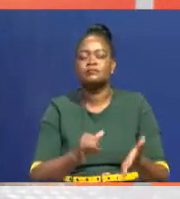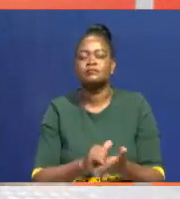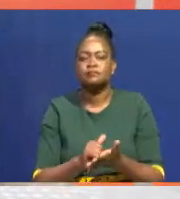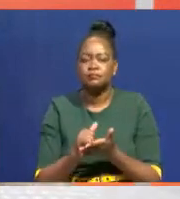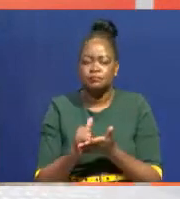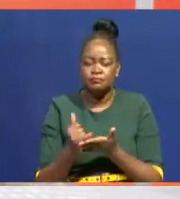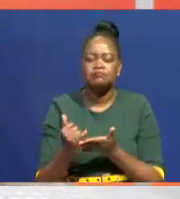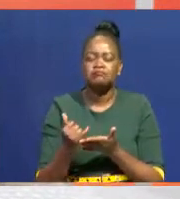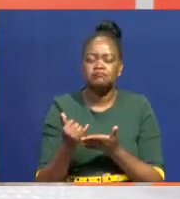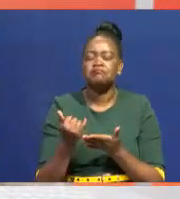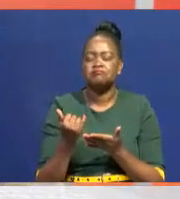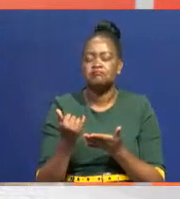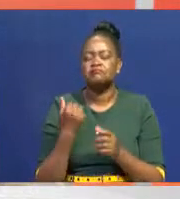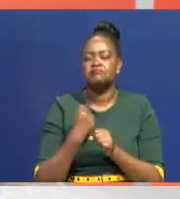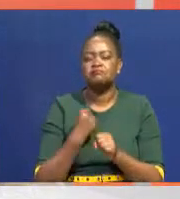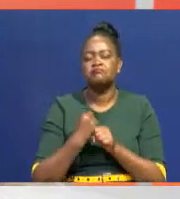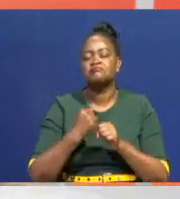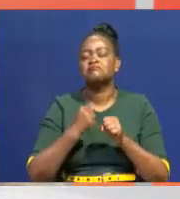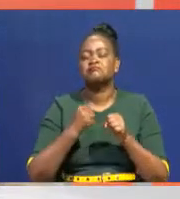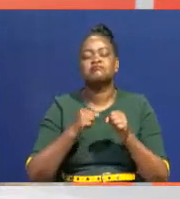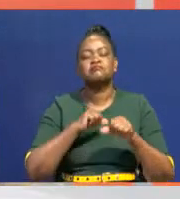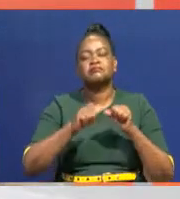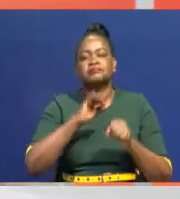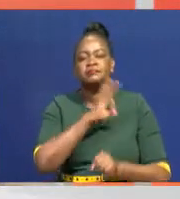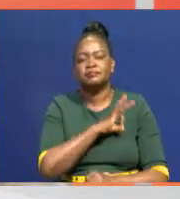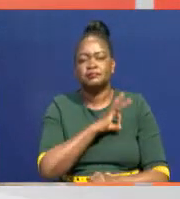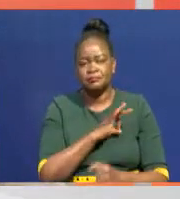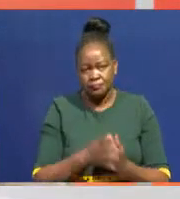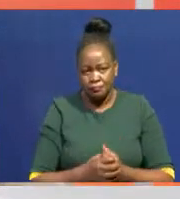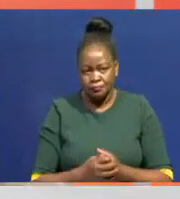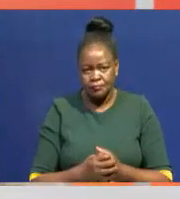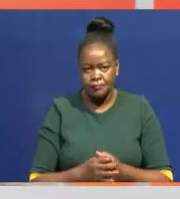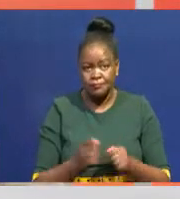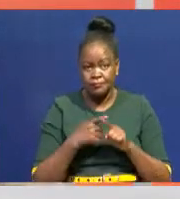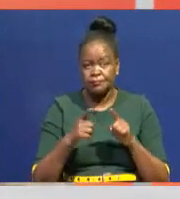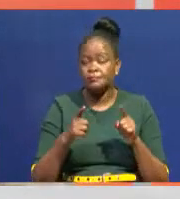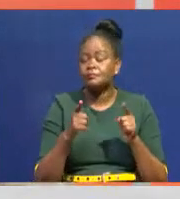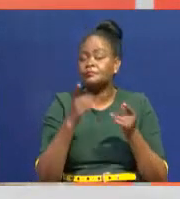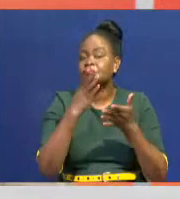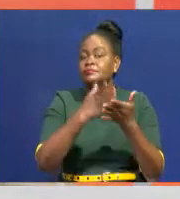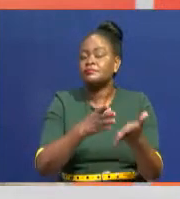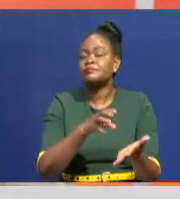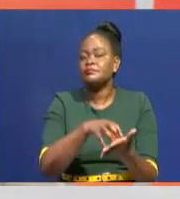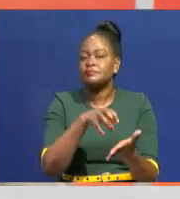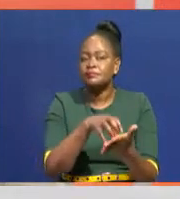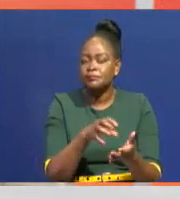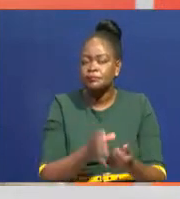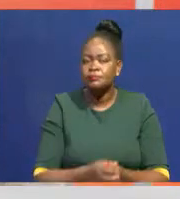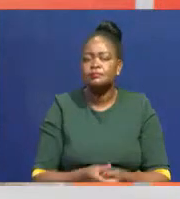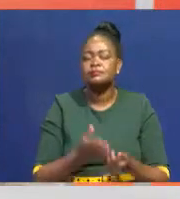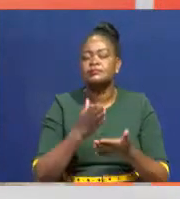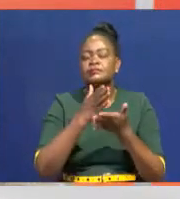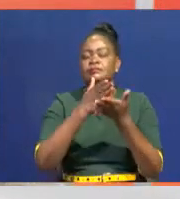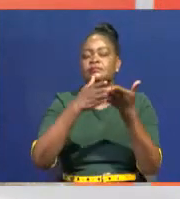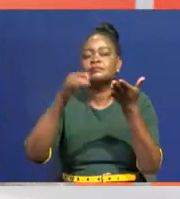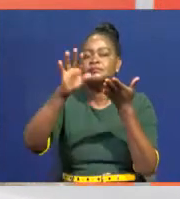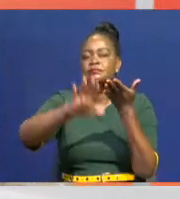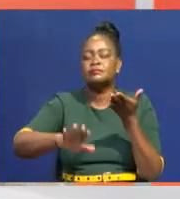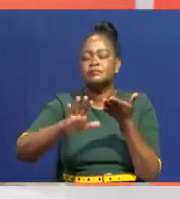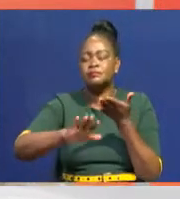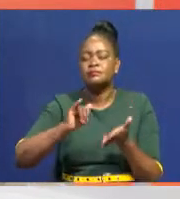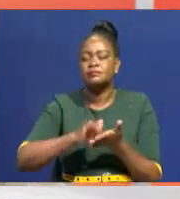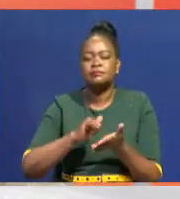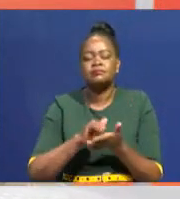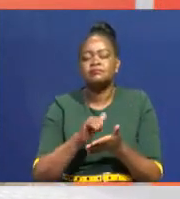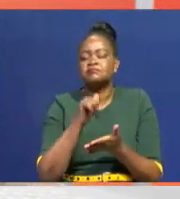of profitability. But in certain circumstances, there are some areas that do not